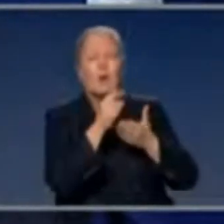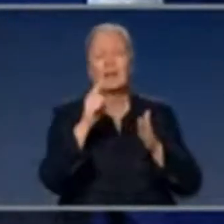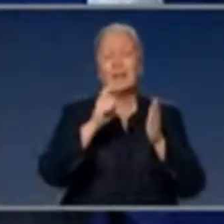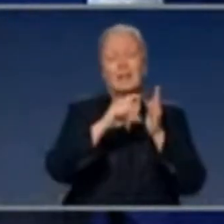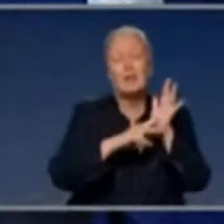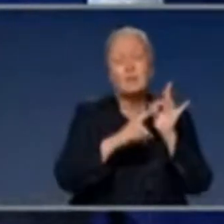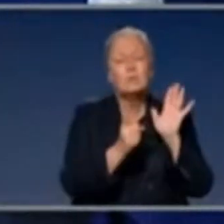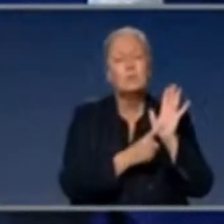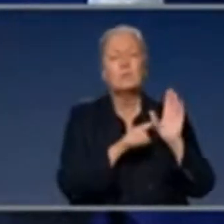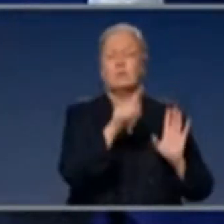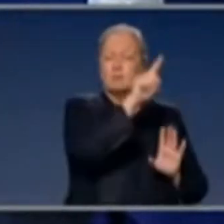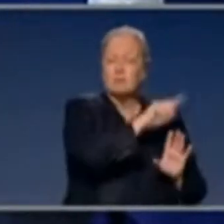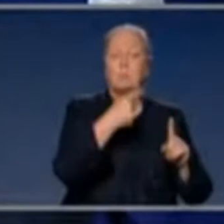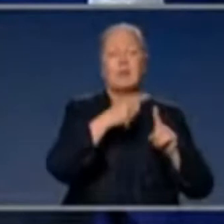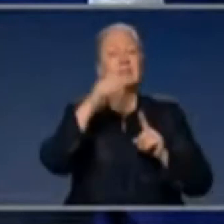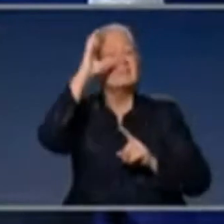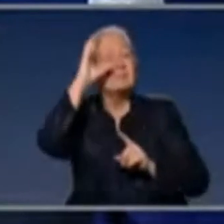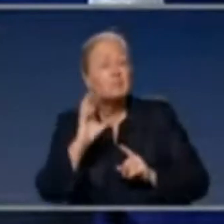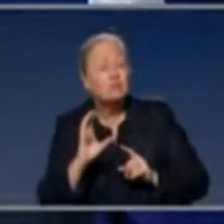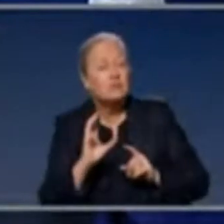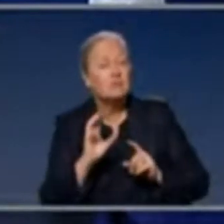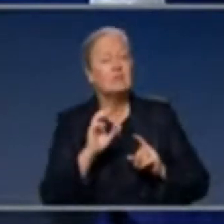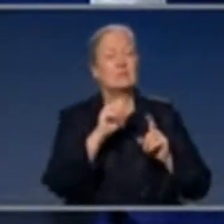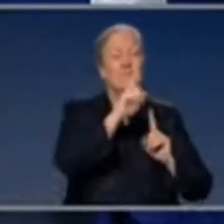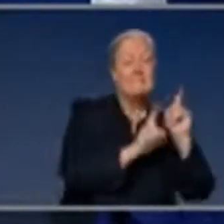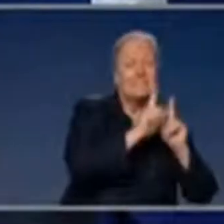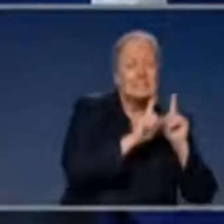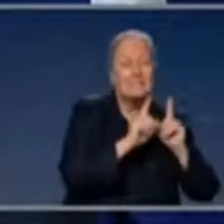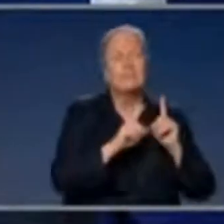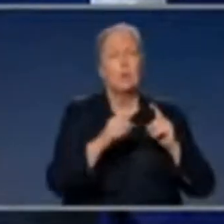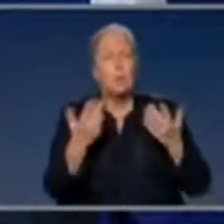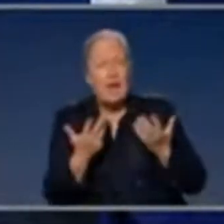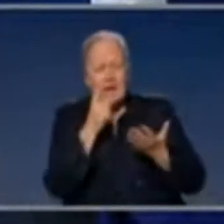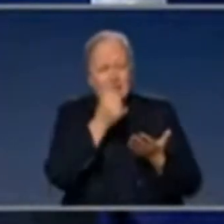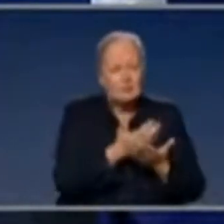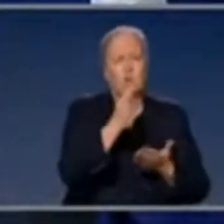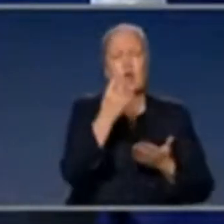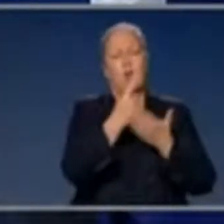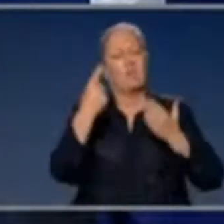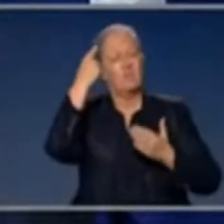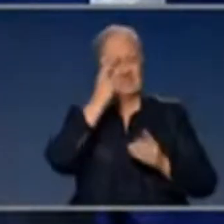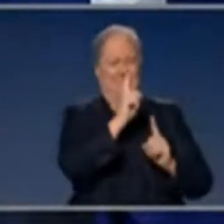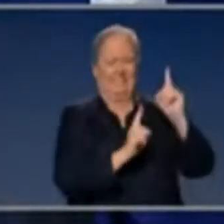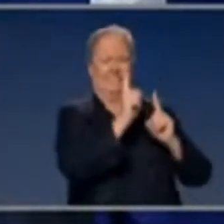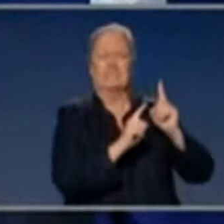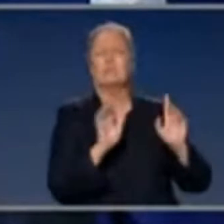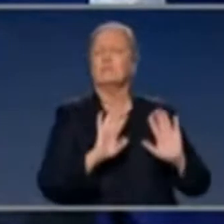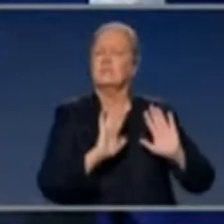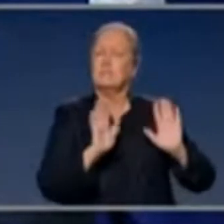metropolitan areas into regional communities as well. And we welcome that discussion. We spoke of things like water infrastructure and the